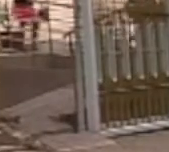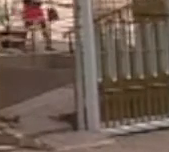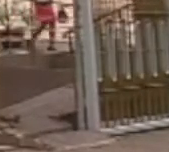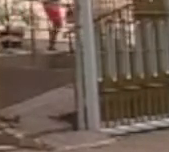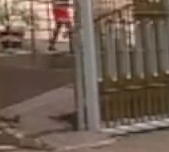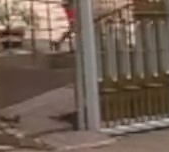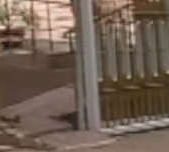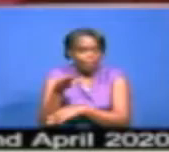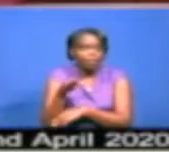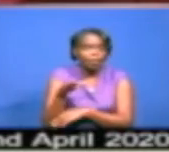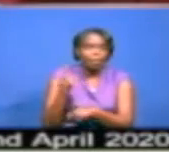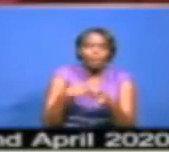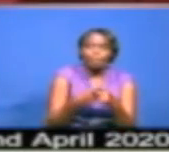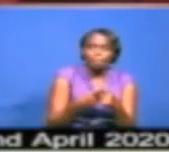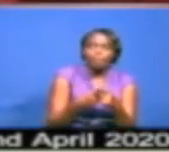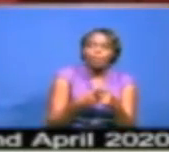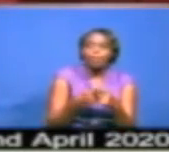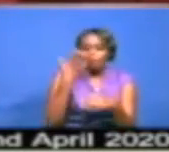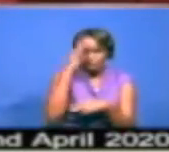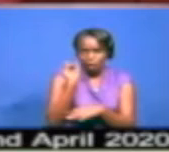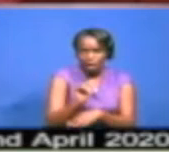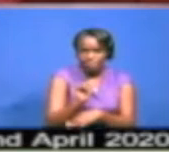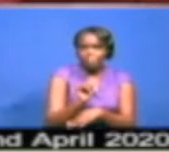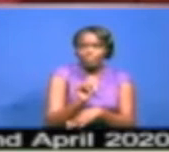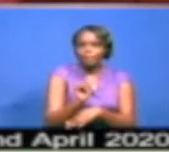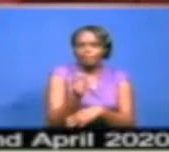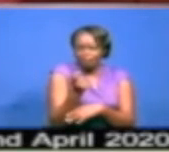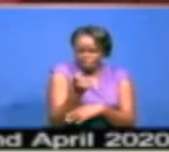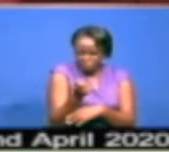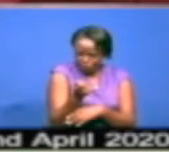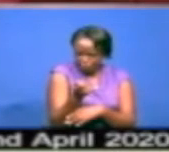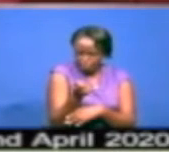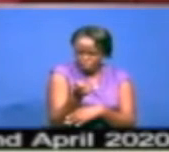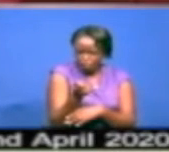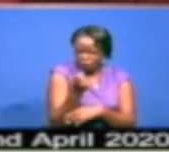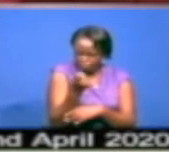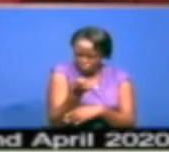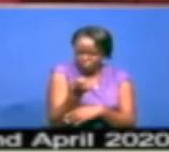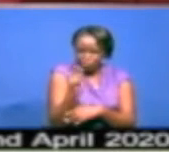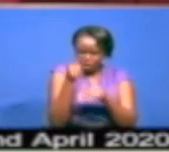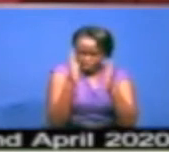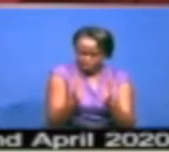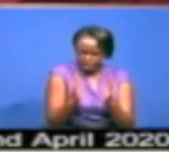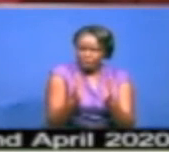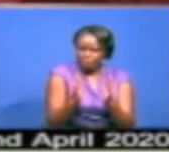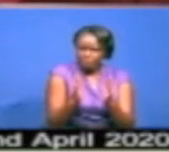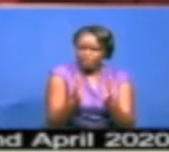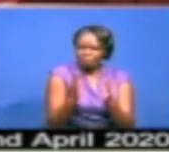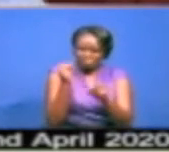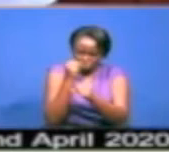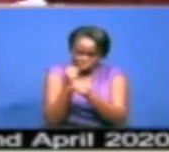the Inua Jamii safety net. We are aware that very few of us, very few Kenyans, are in formal